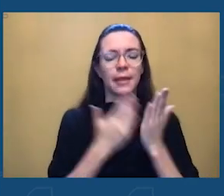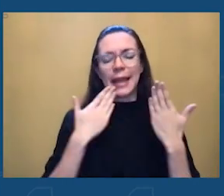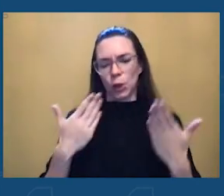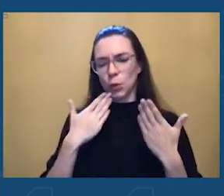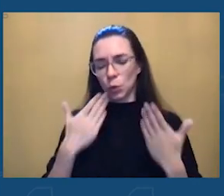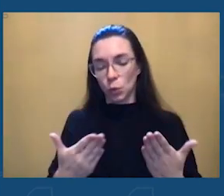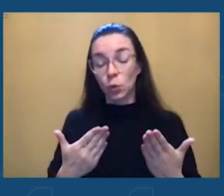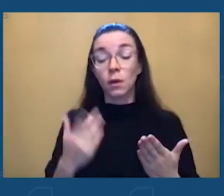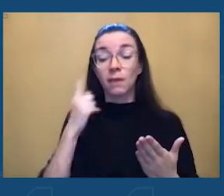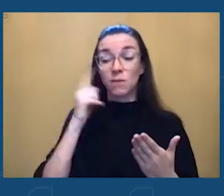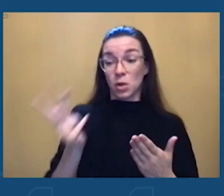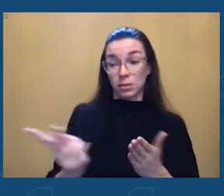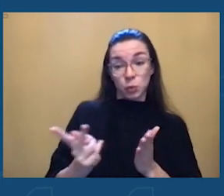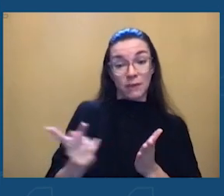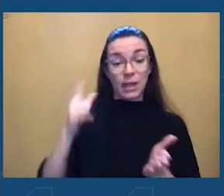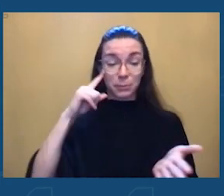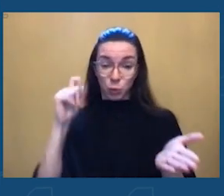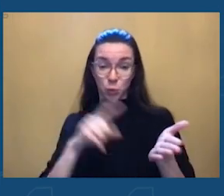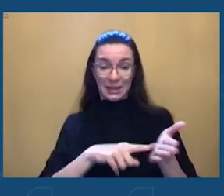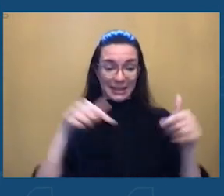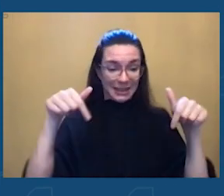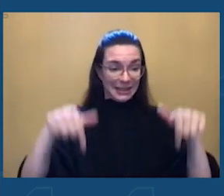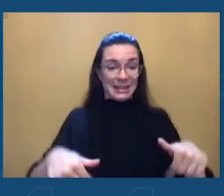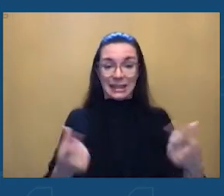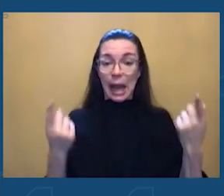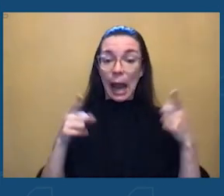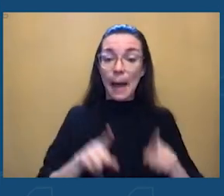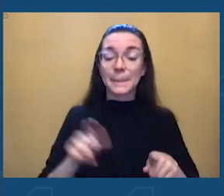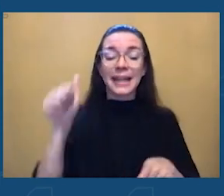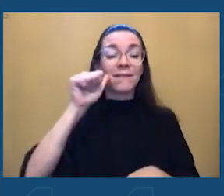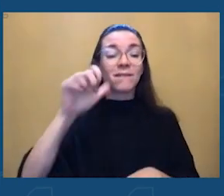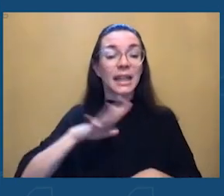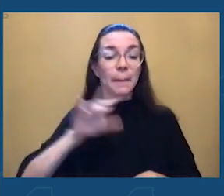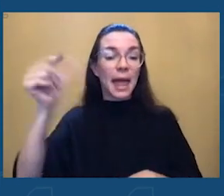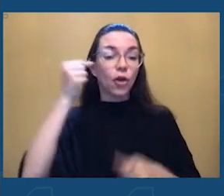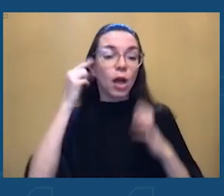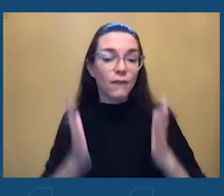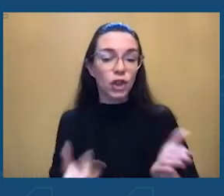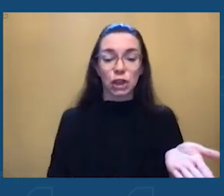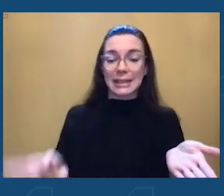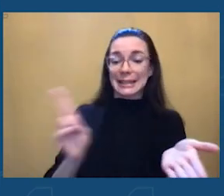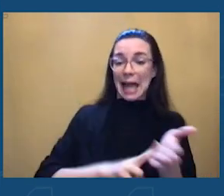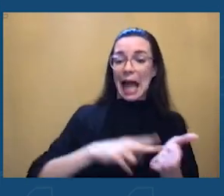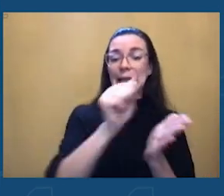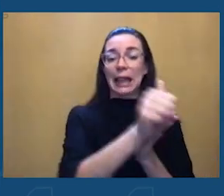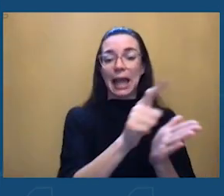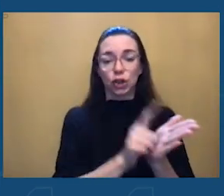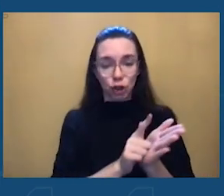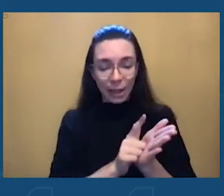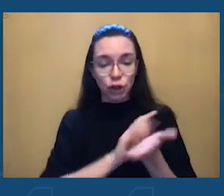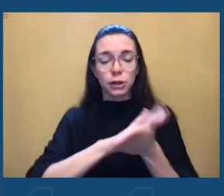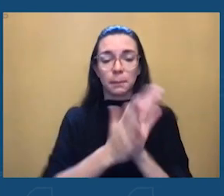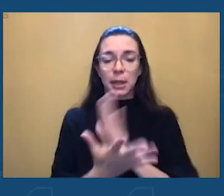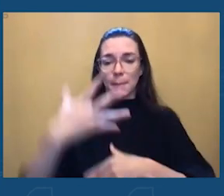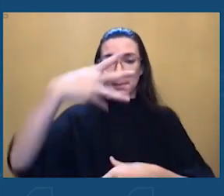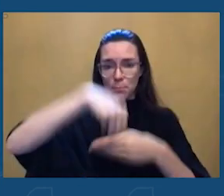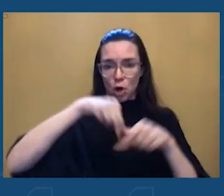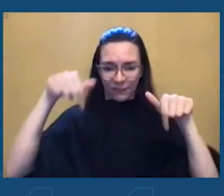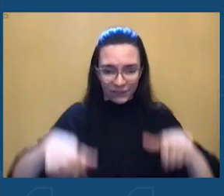To witness this, to witness a female governor signing the legislation, to be a part of this, and to know